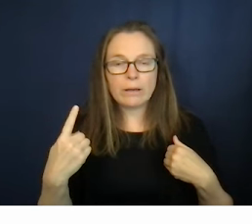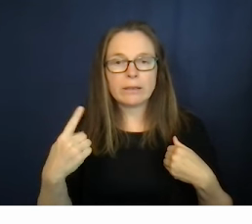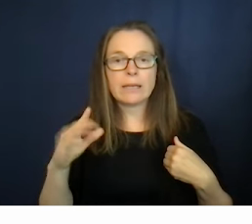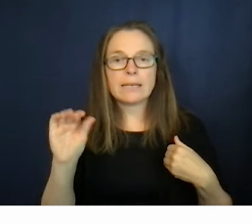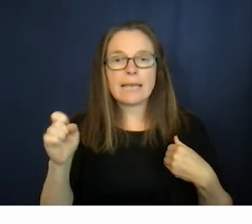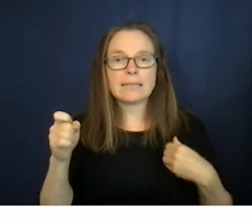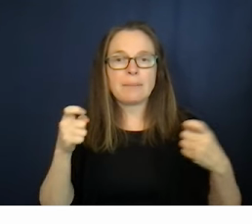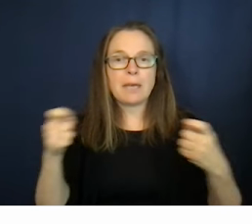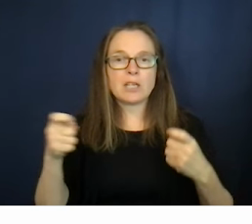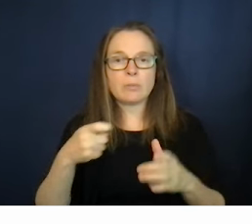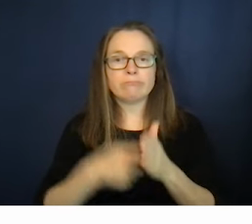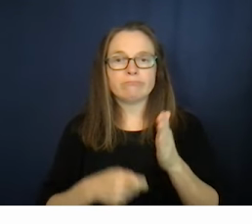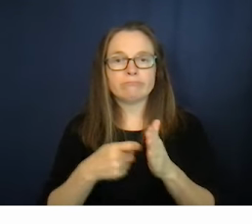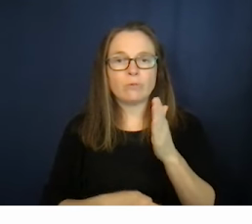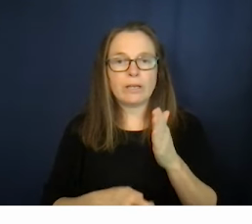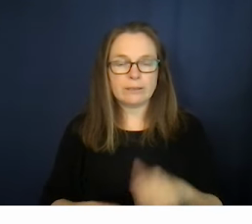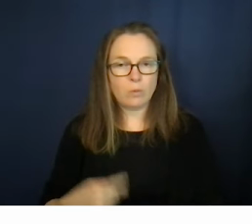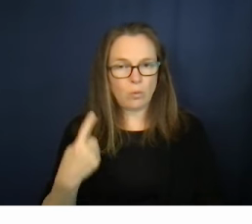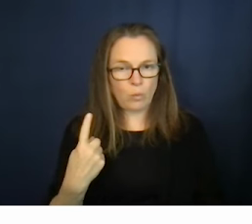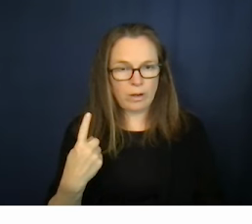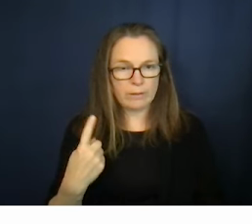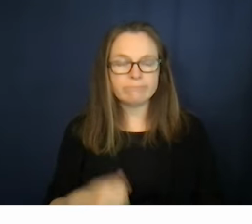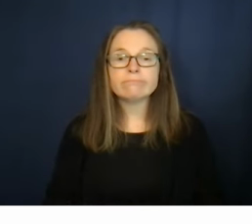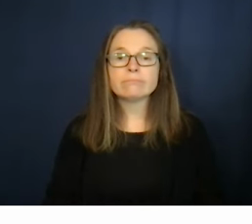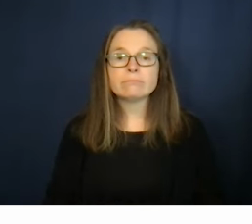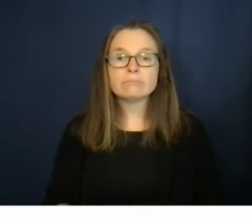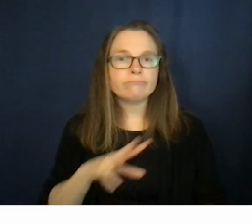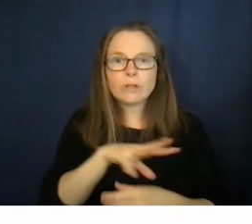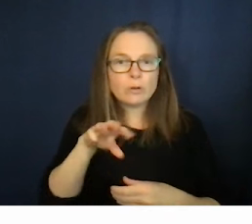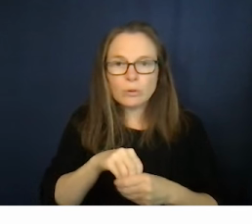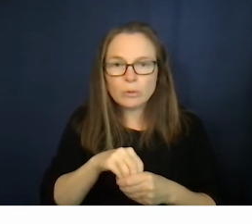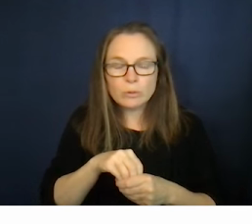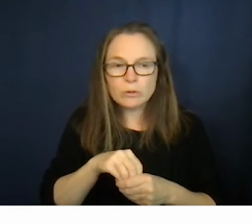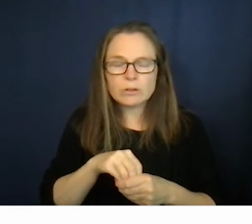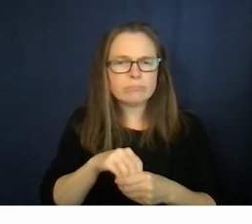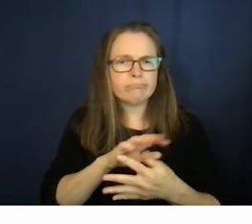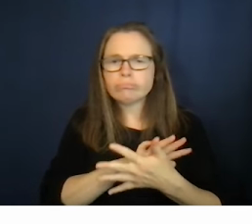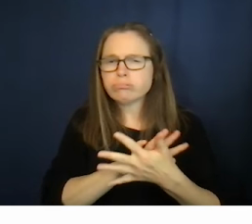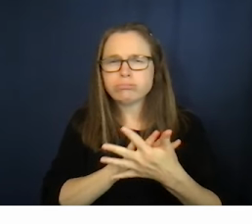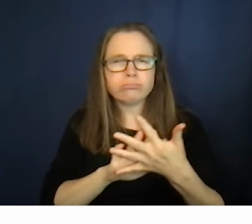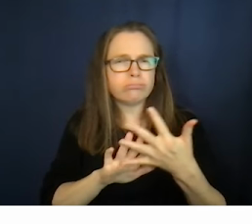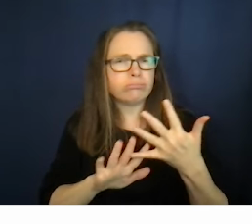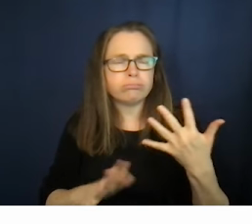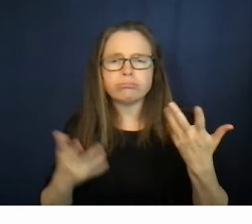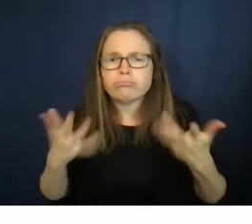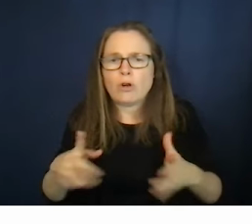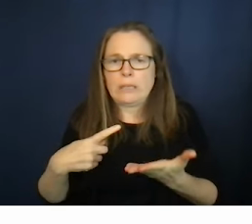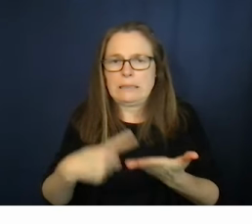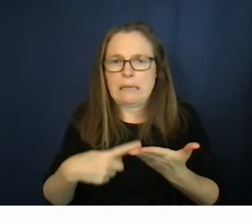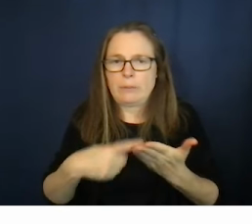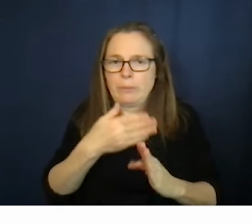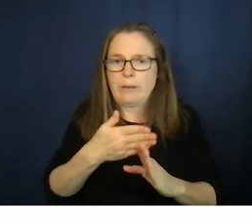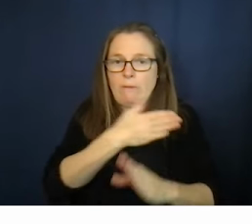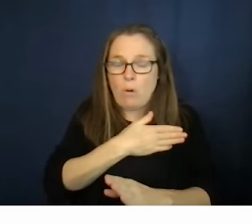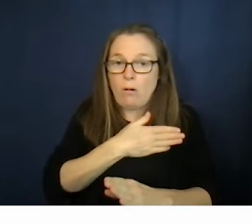management rate. This rate will have factored in and included all of the things that we discussed earlier,